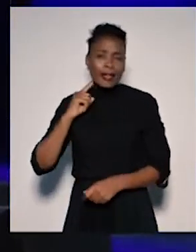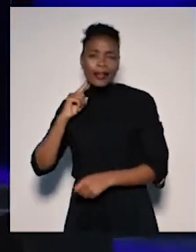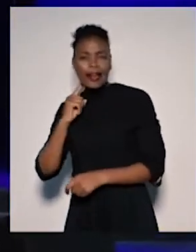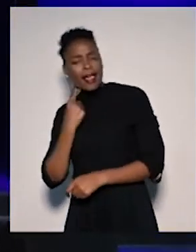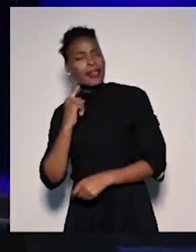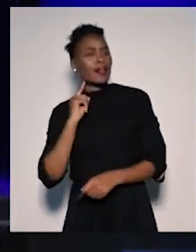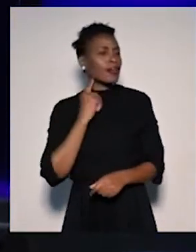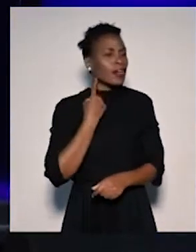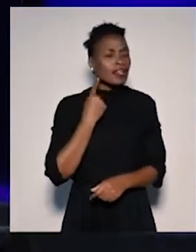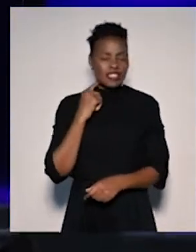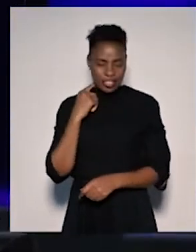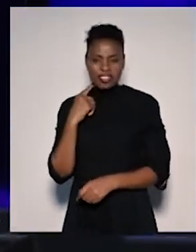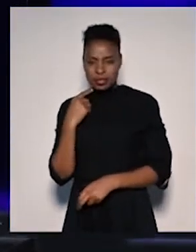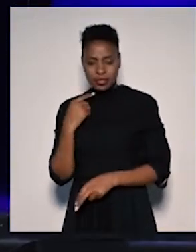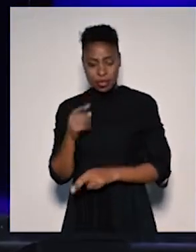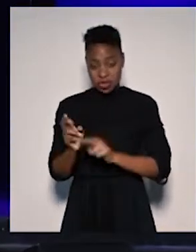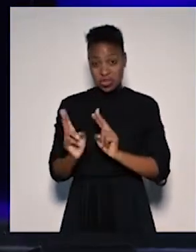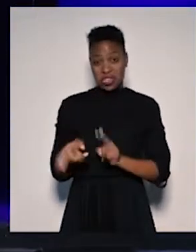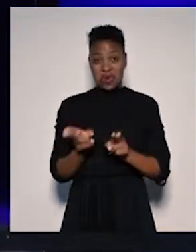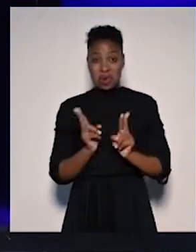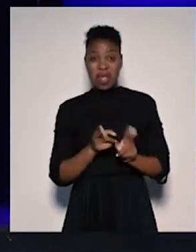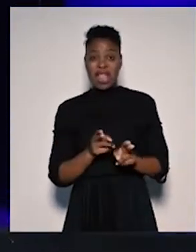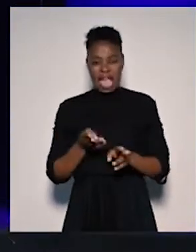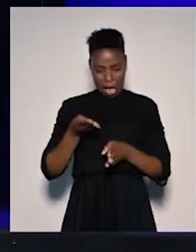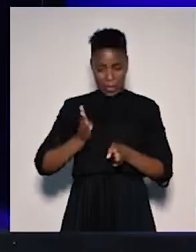getting accustomed to being a lying Christian.